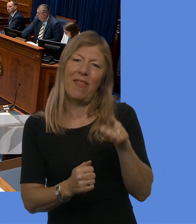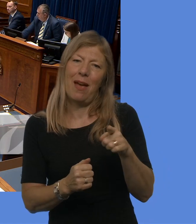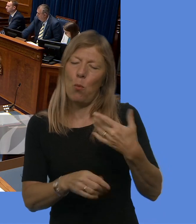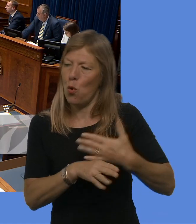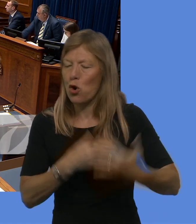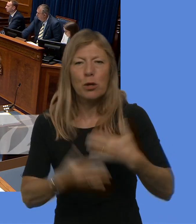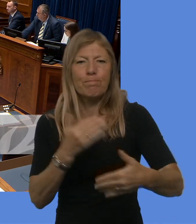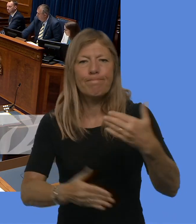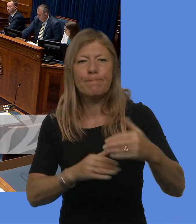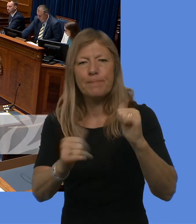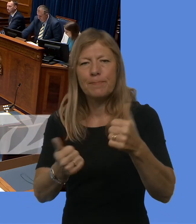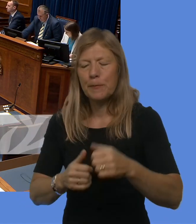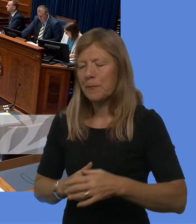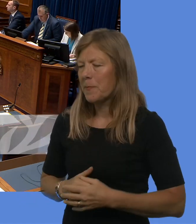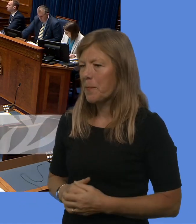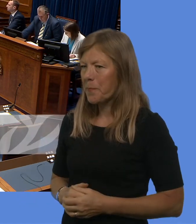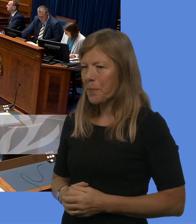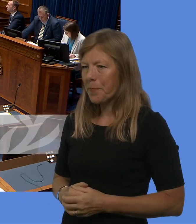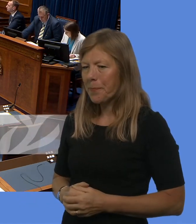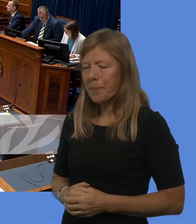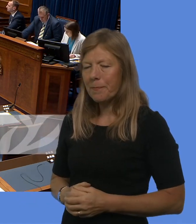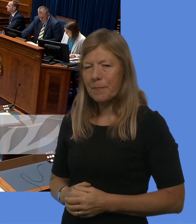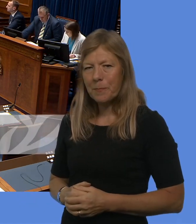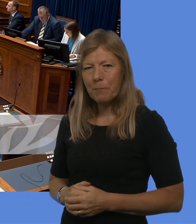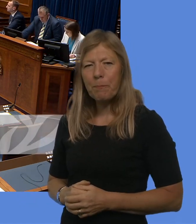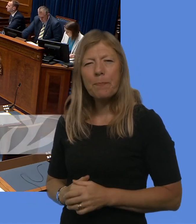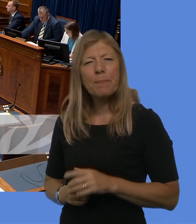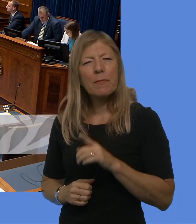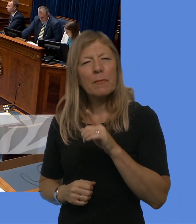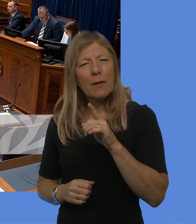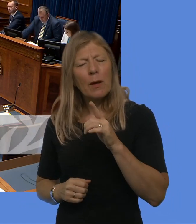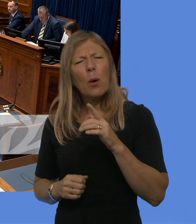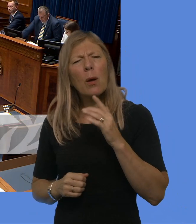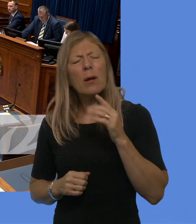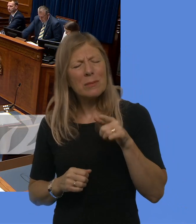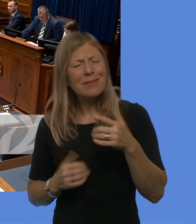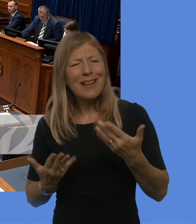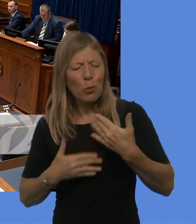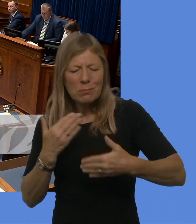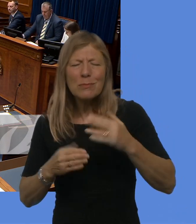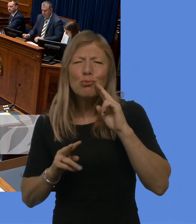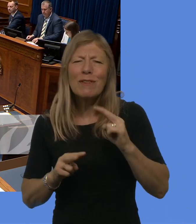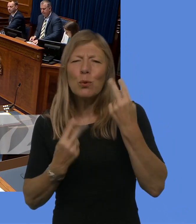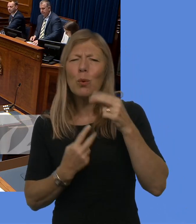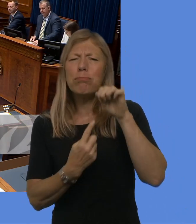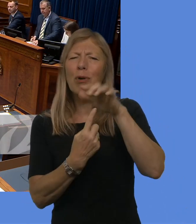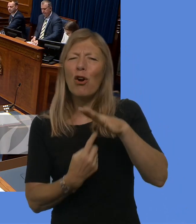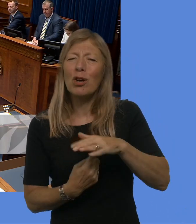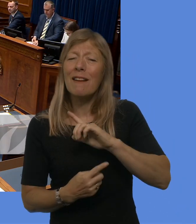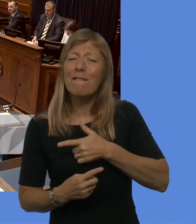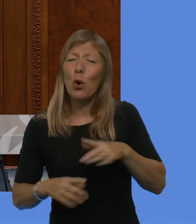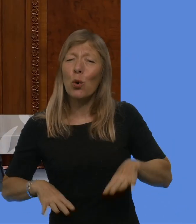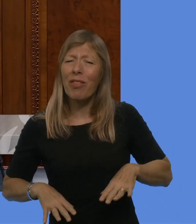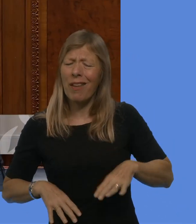Your answer. Can you confirm when the review of priorities for youth will be completed? Minister. Well, I don't